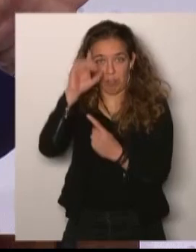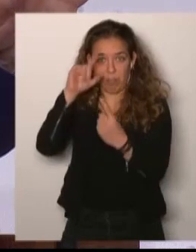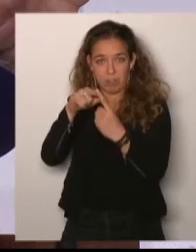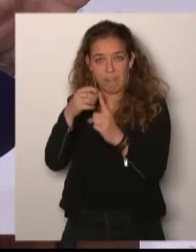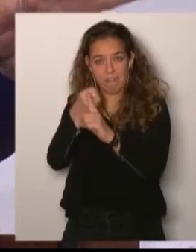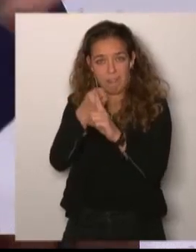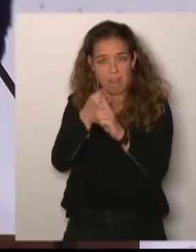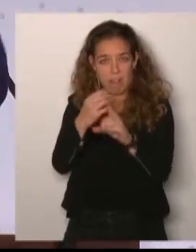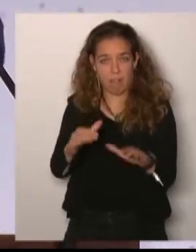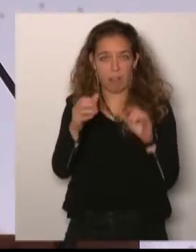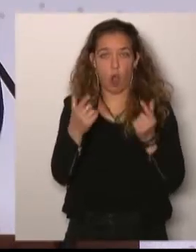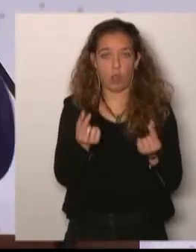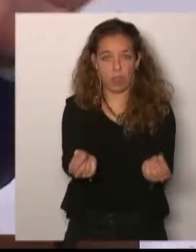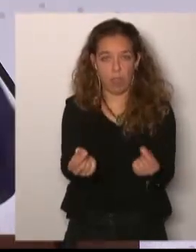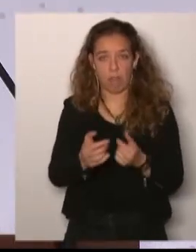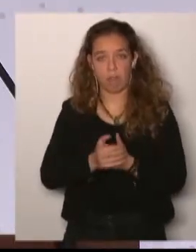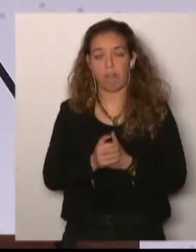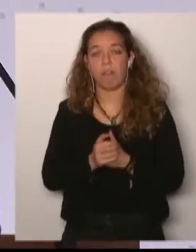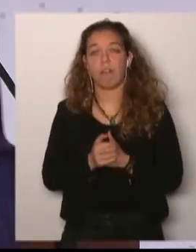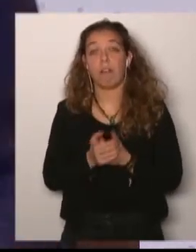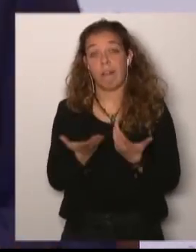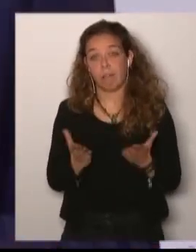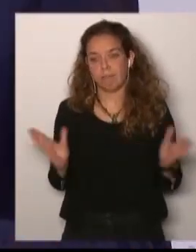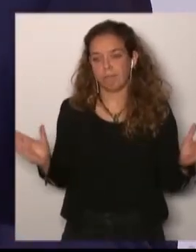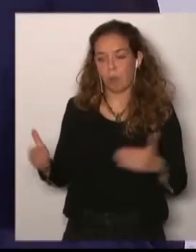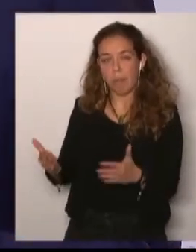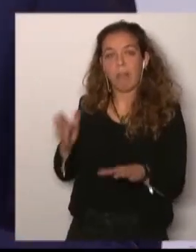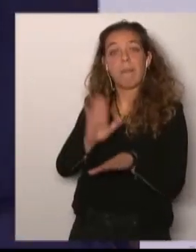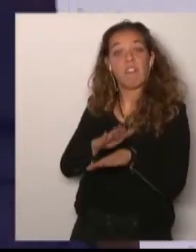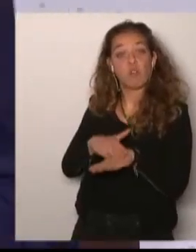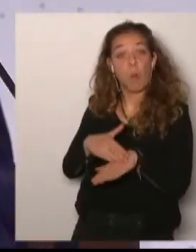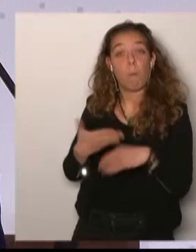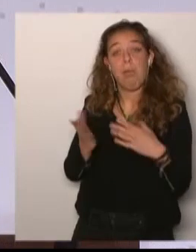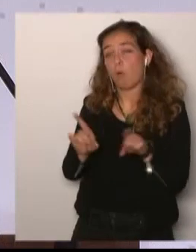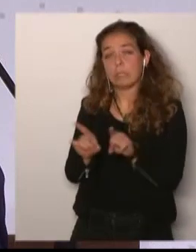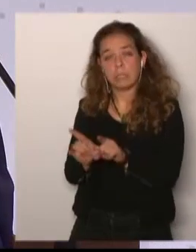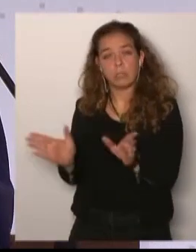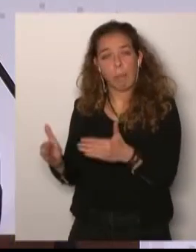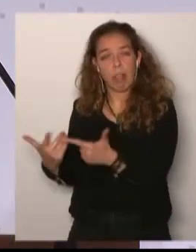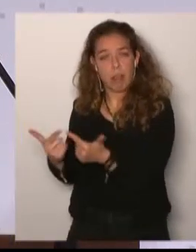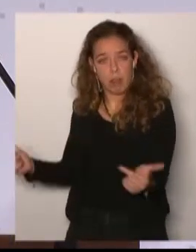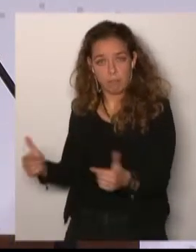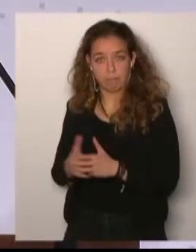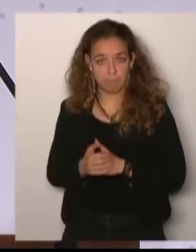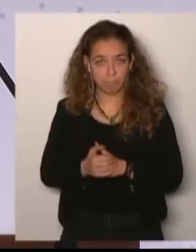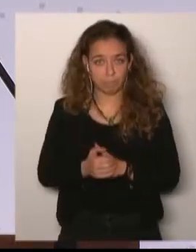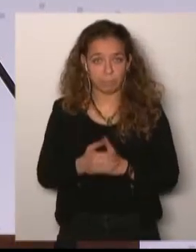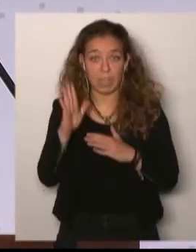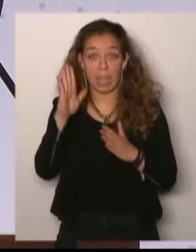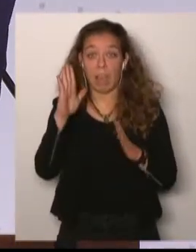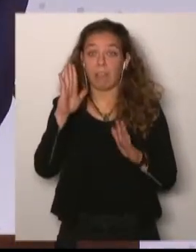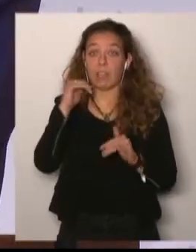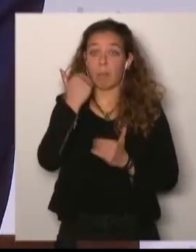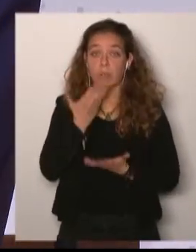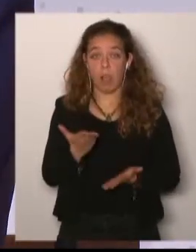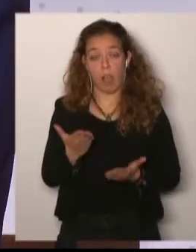particularly in the prevention side, but also in some other areas. And therefore, this cancer plan is unusual because